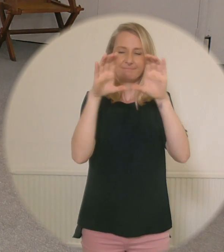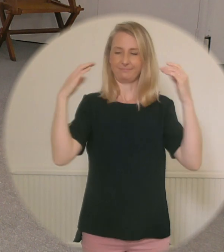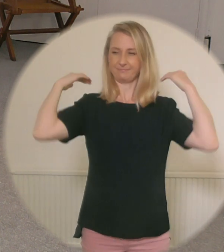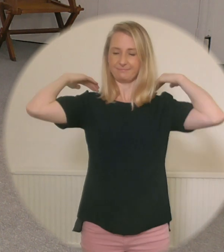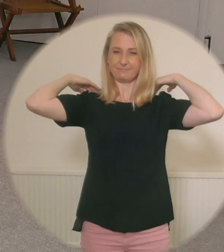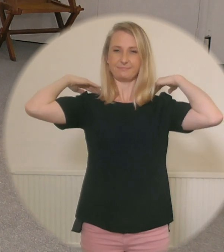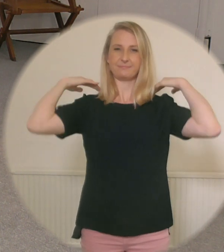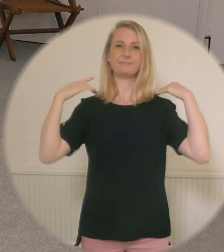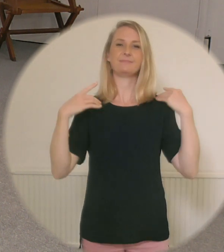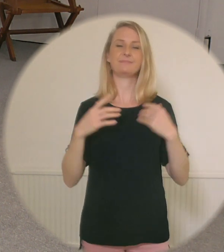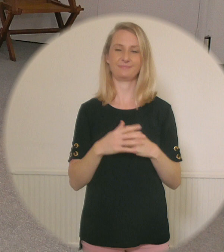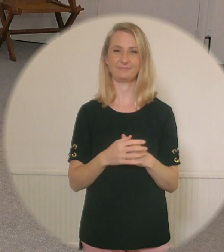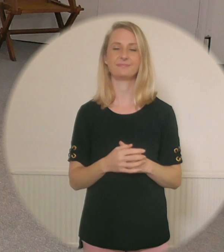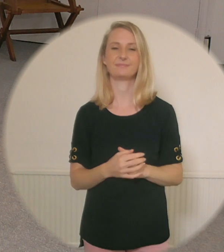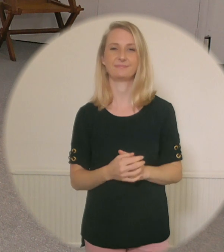Exhale.